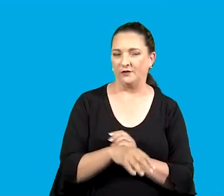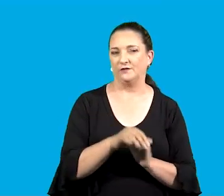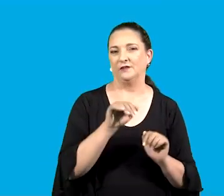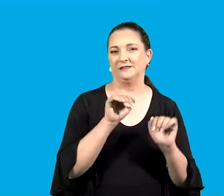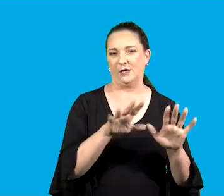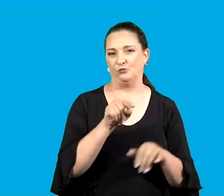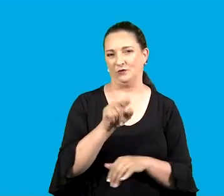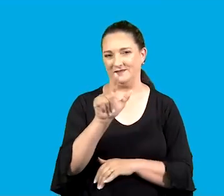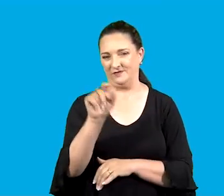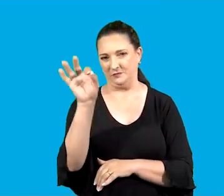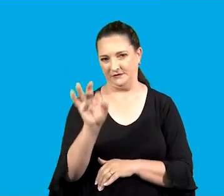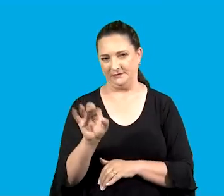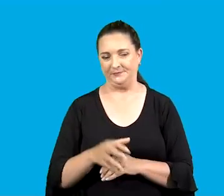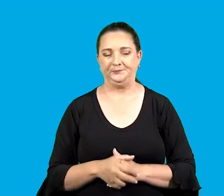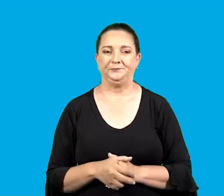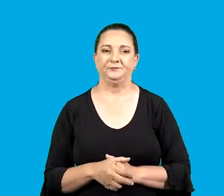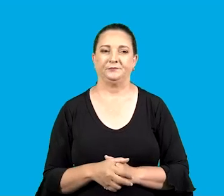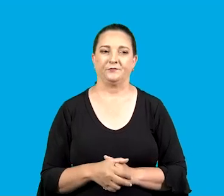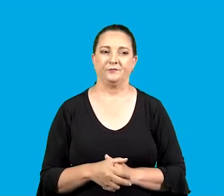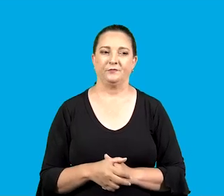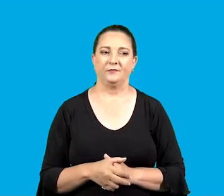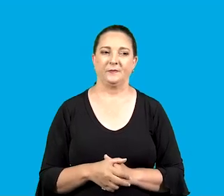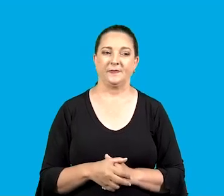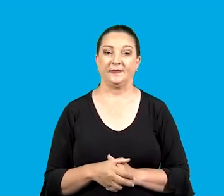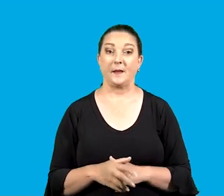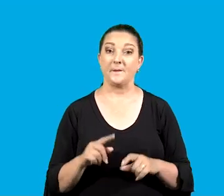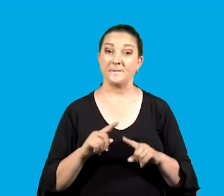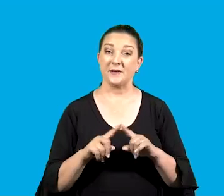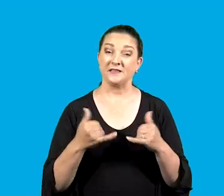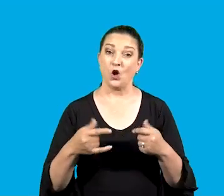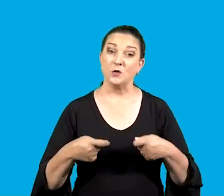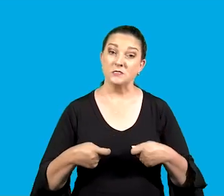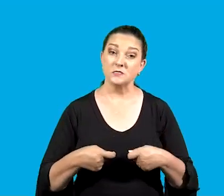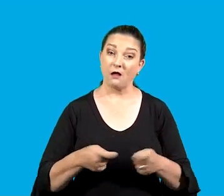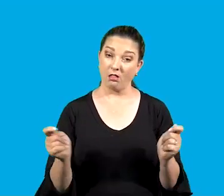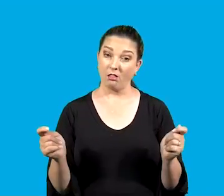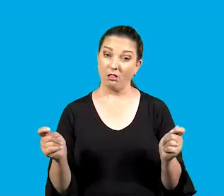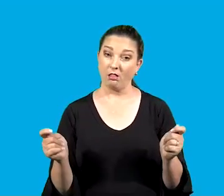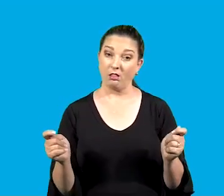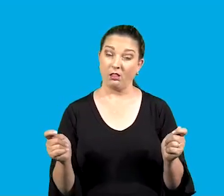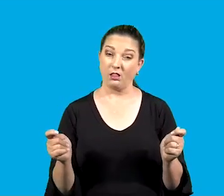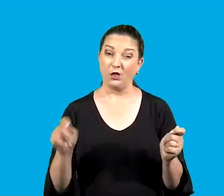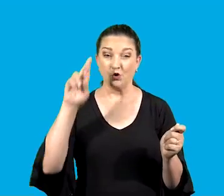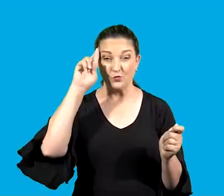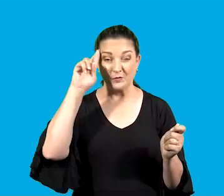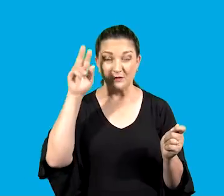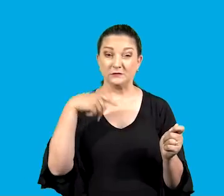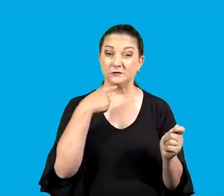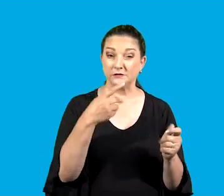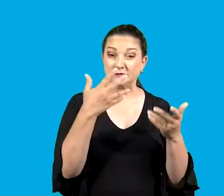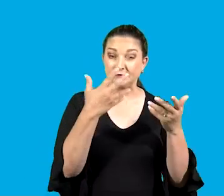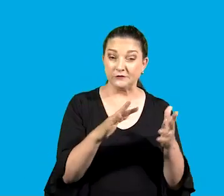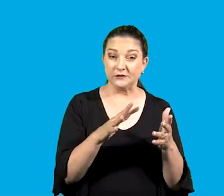10.7%. Okay. While sales has declined by 20%, remember we calculated the 20%